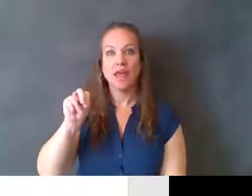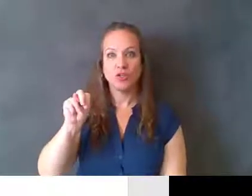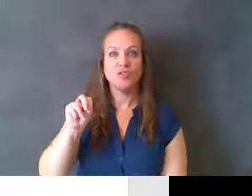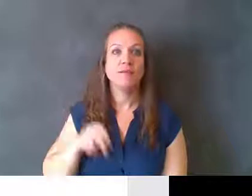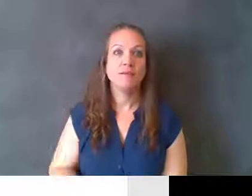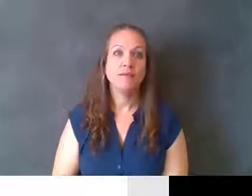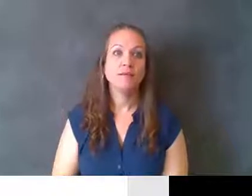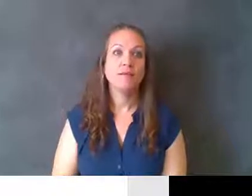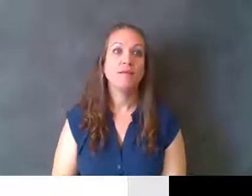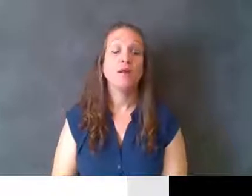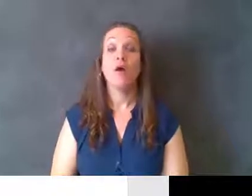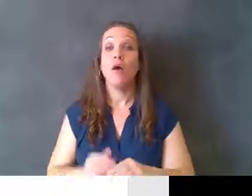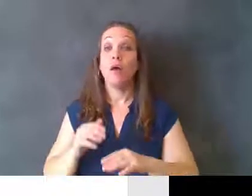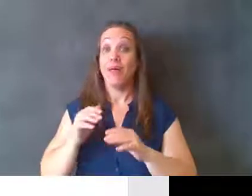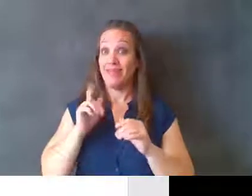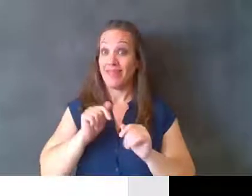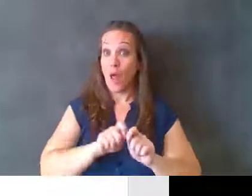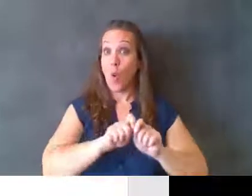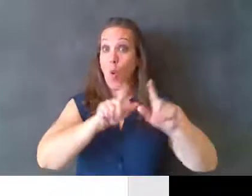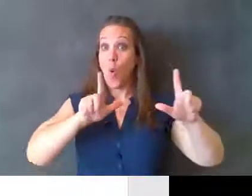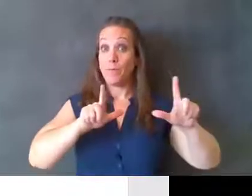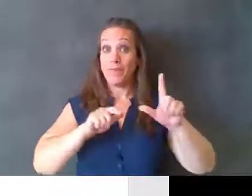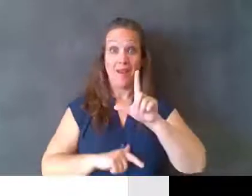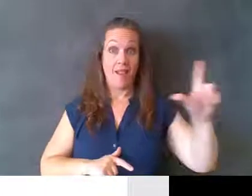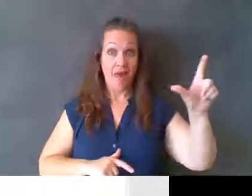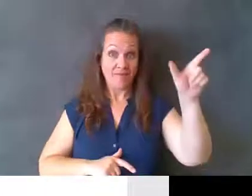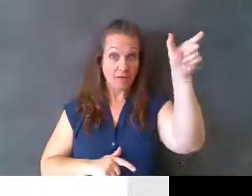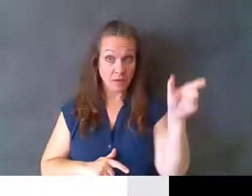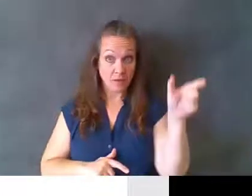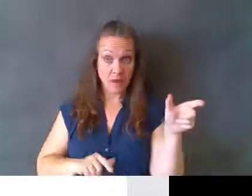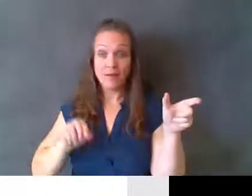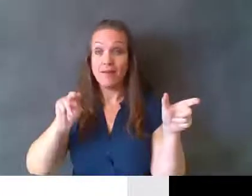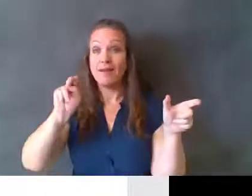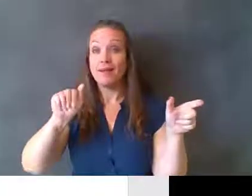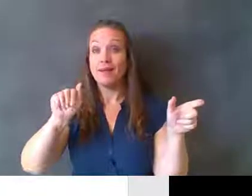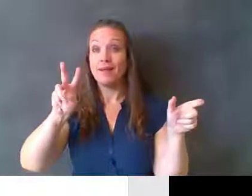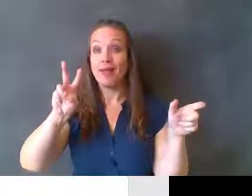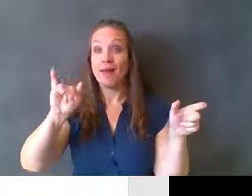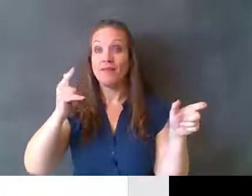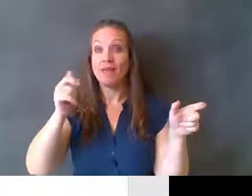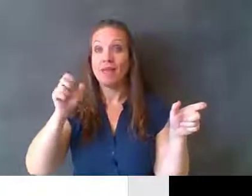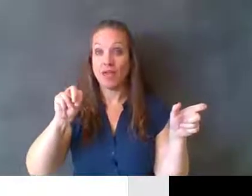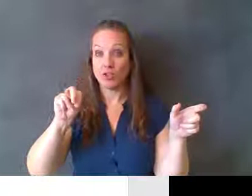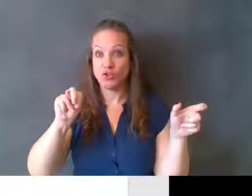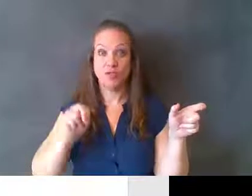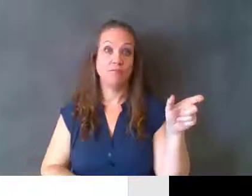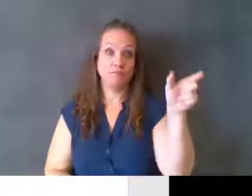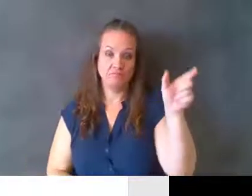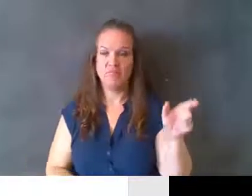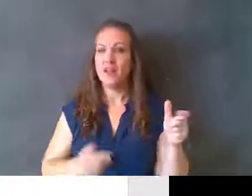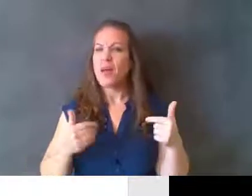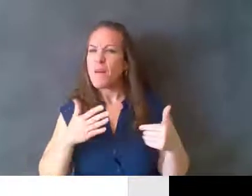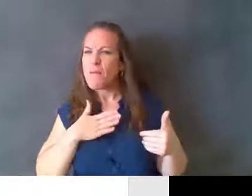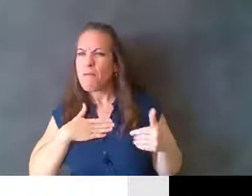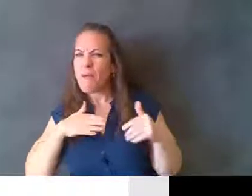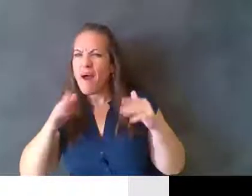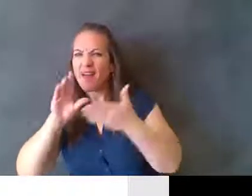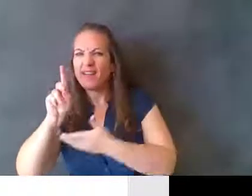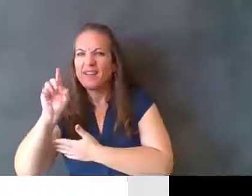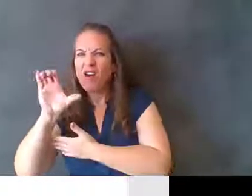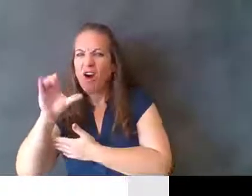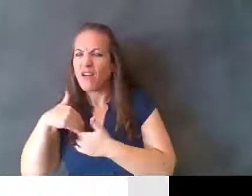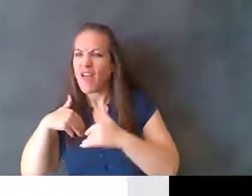side of my screen, you'll see it popped up a navigation pane. I don't have any headings in my document, so nothing is showing